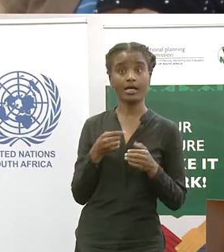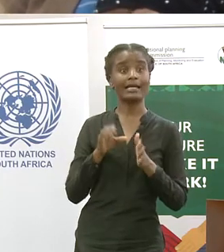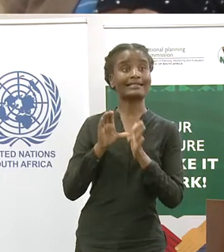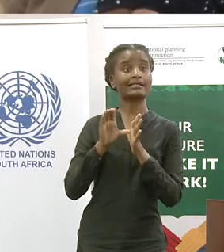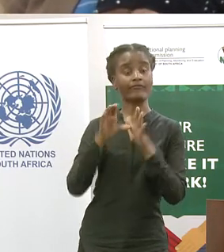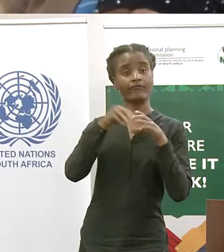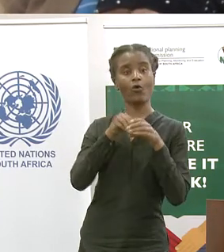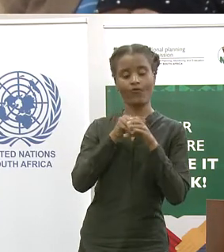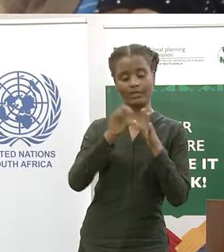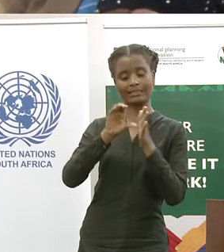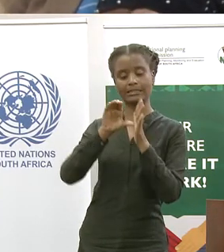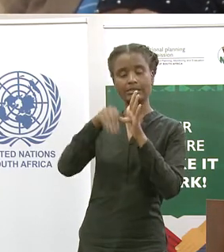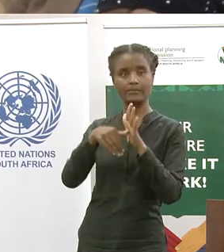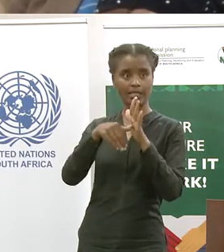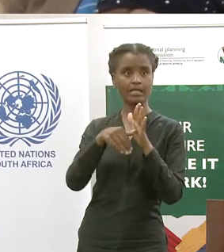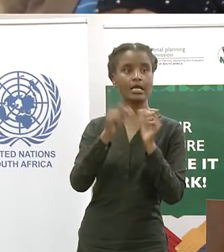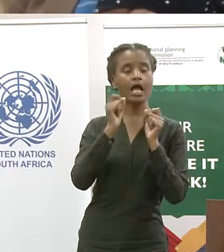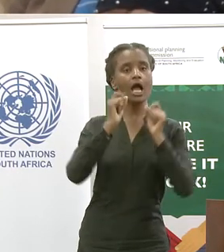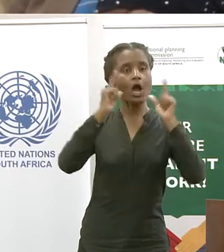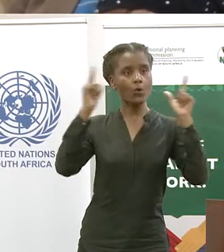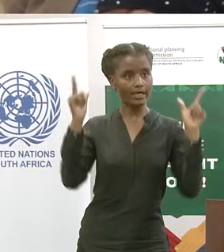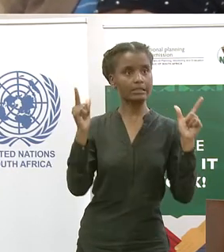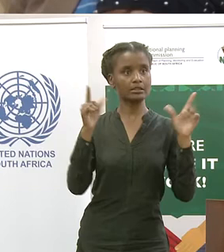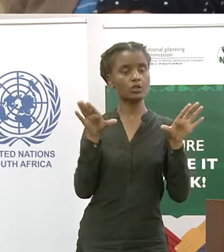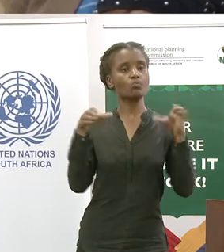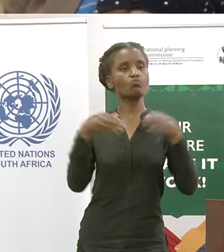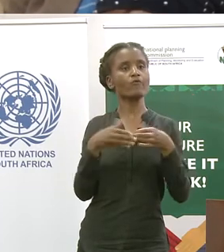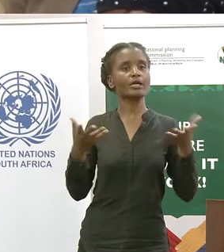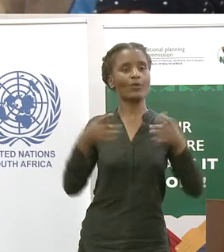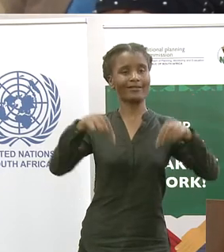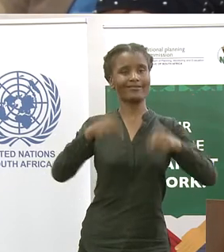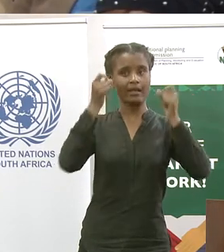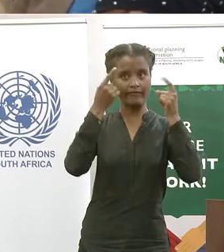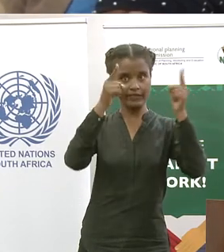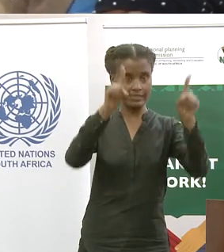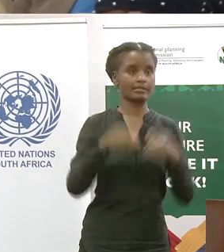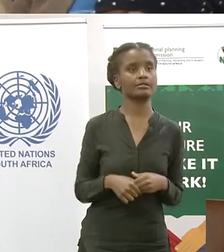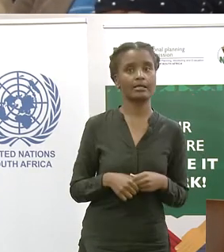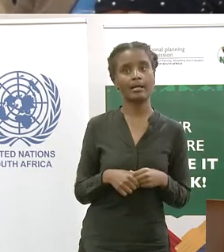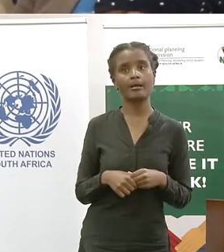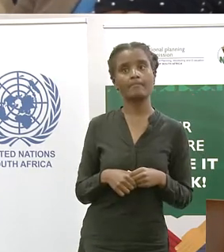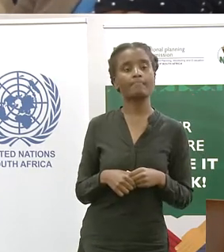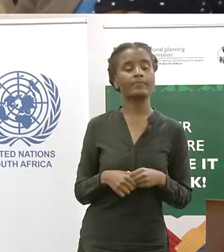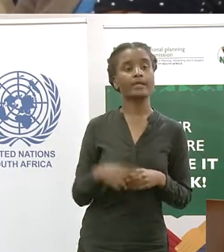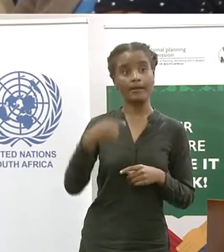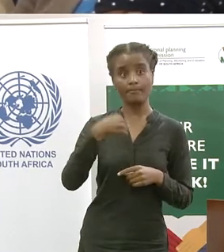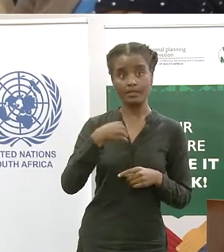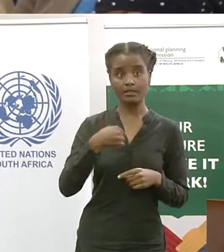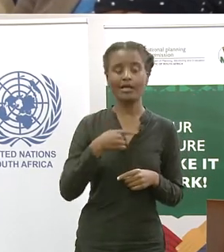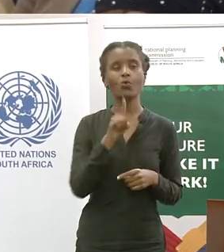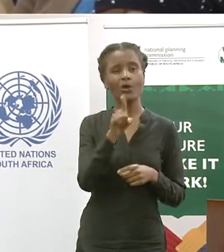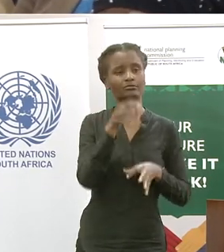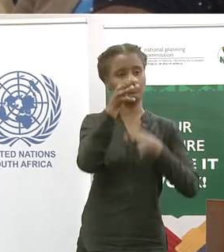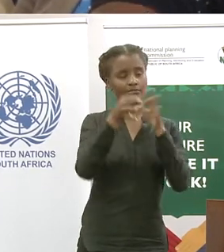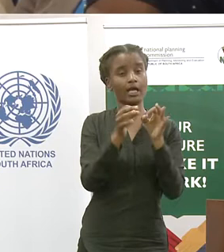awareness movement adverts. So I would like to outline a few